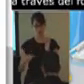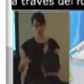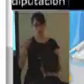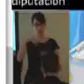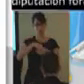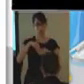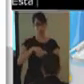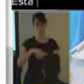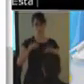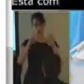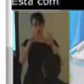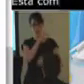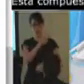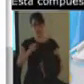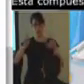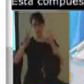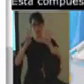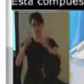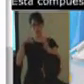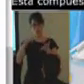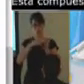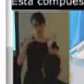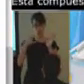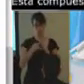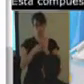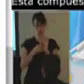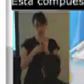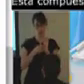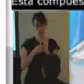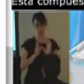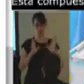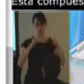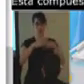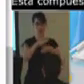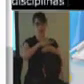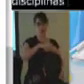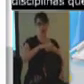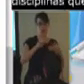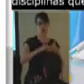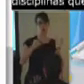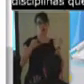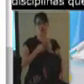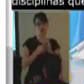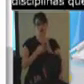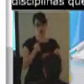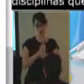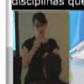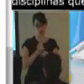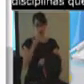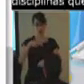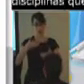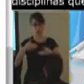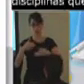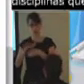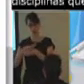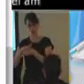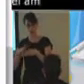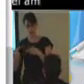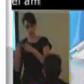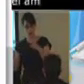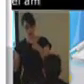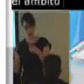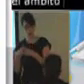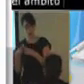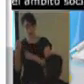It consists of 8 technical employees. They work in the technical area and also in the